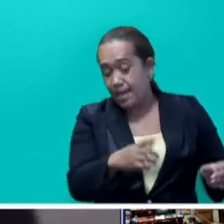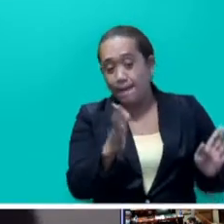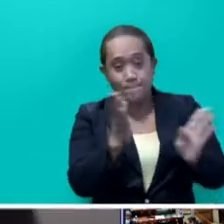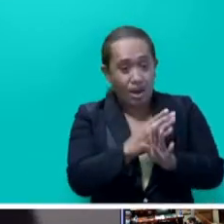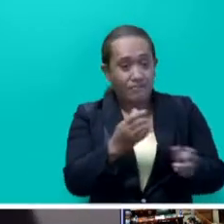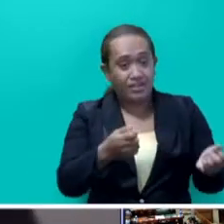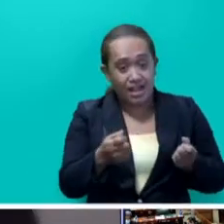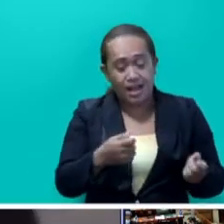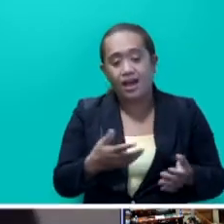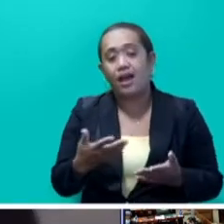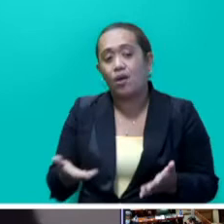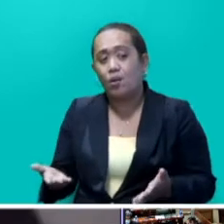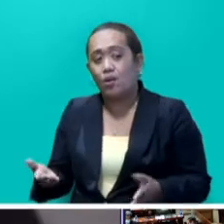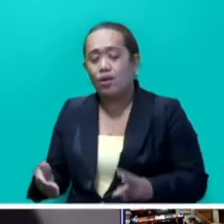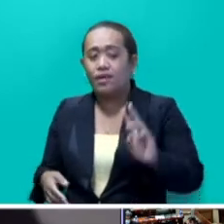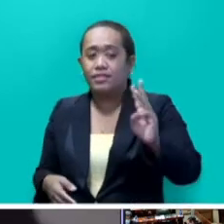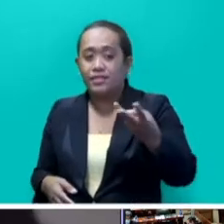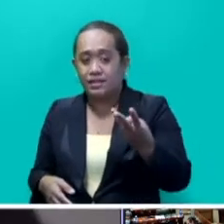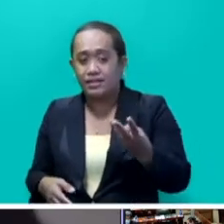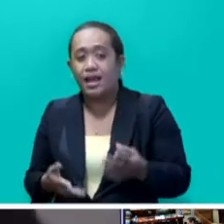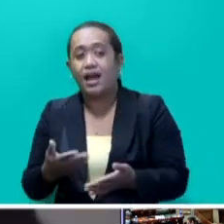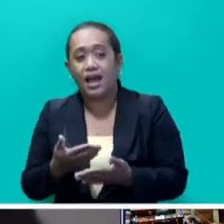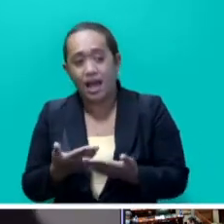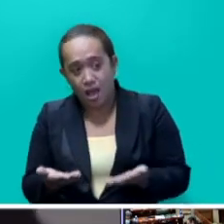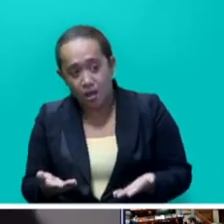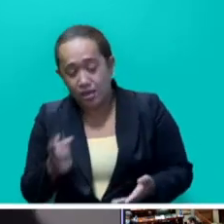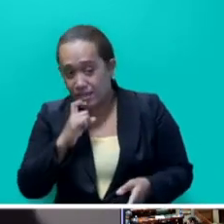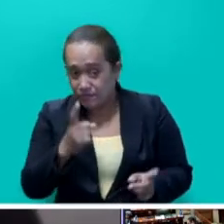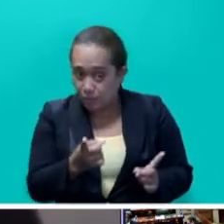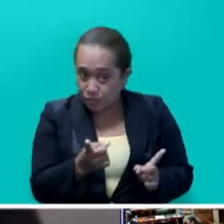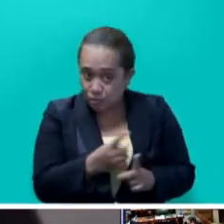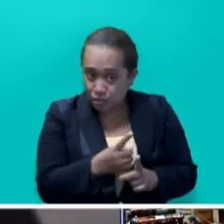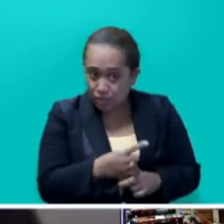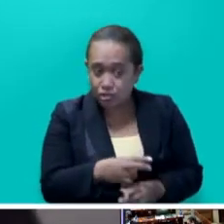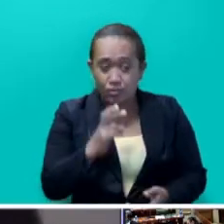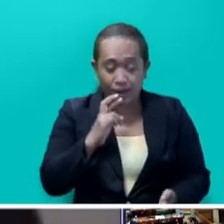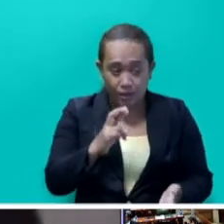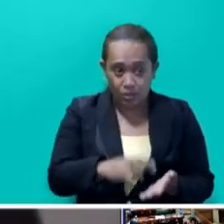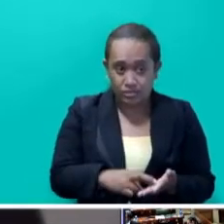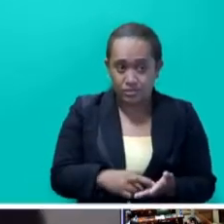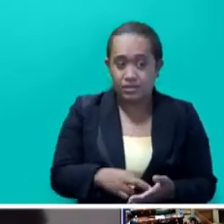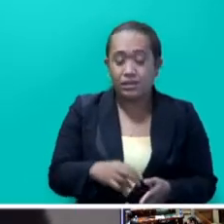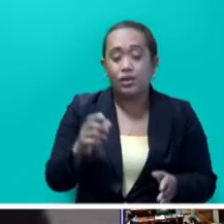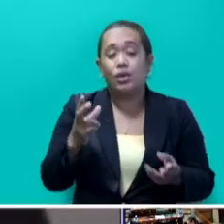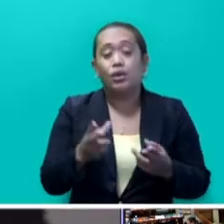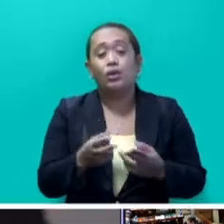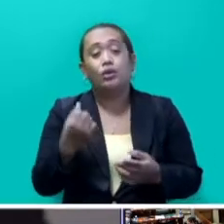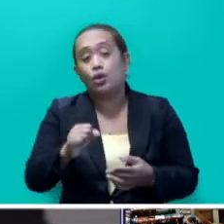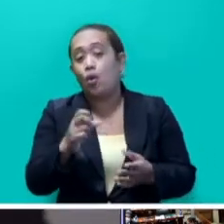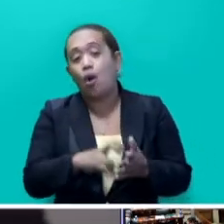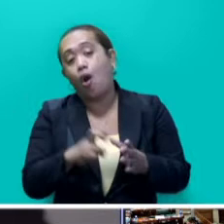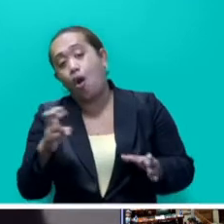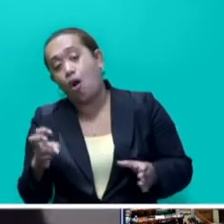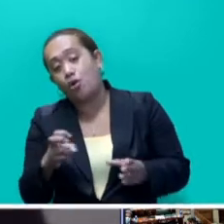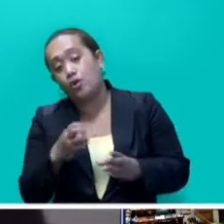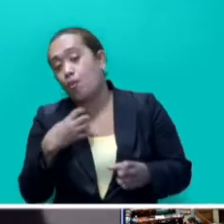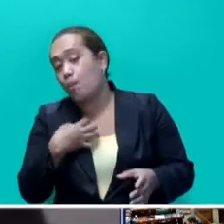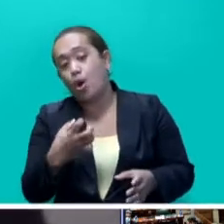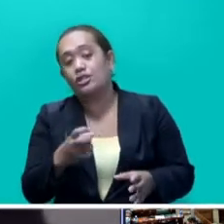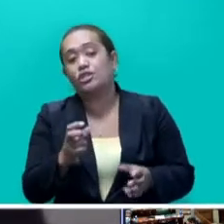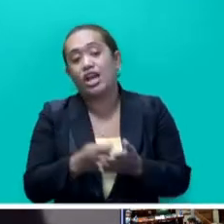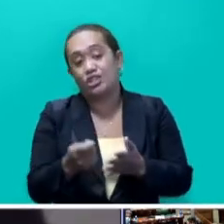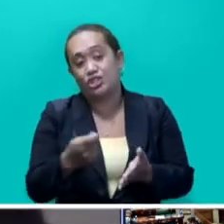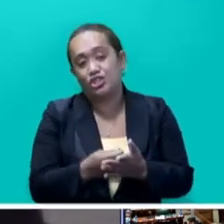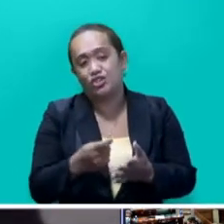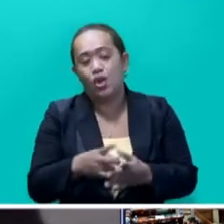third policy objective is to allow individuals who wish to amend change their records without charging a fee. Fourth policy, again,